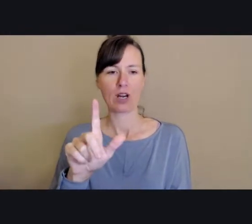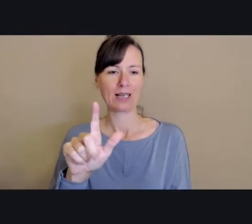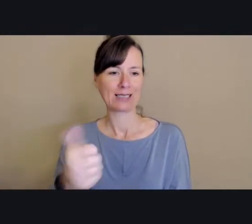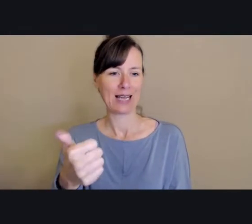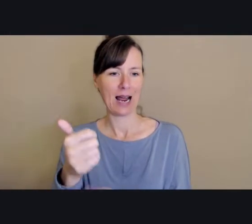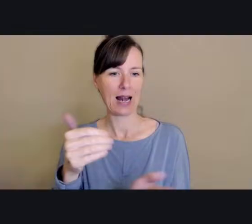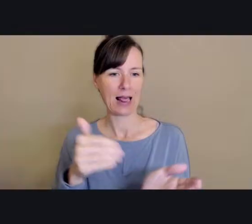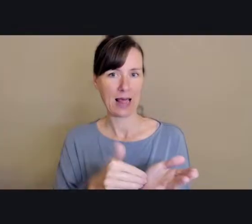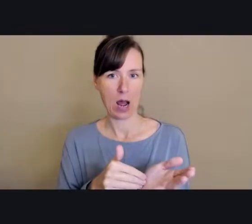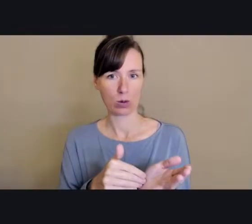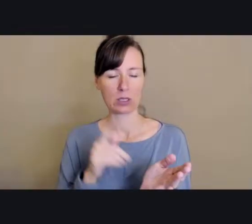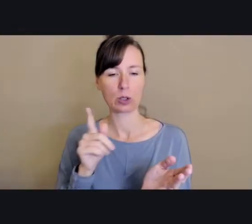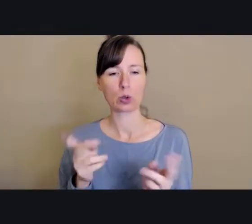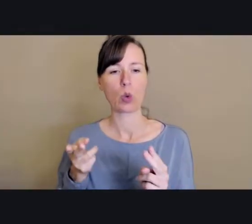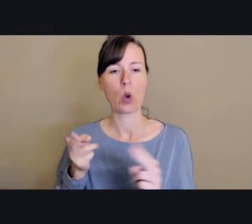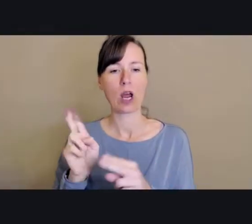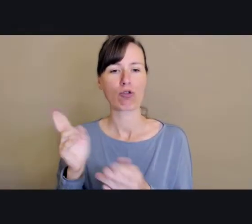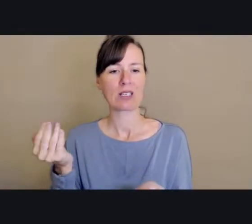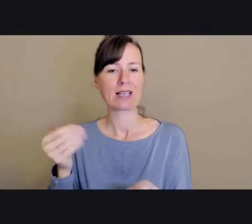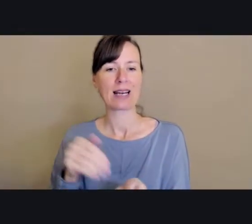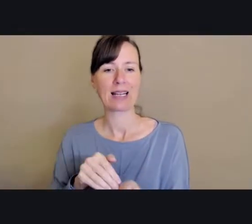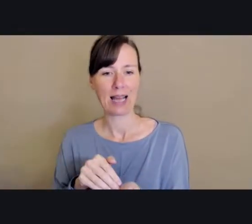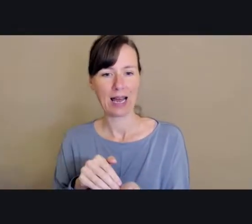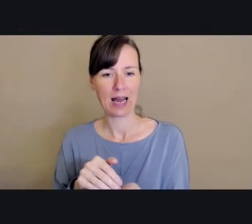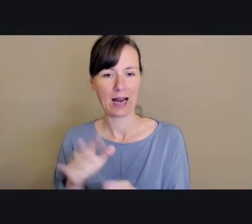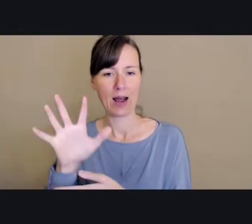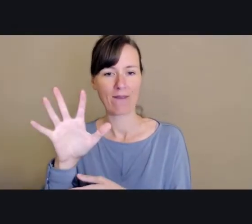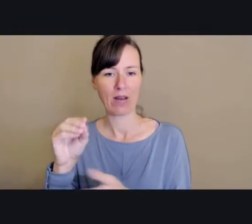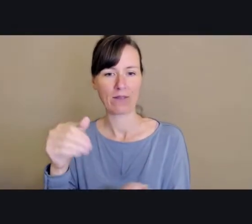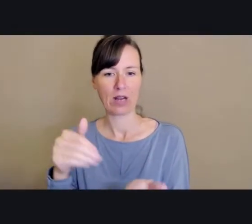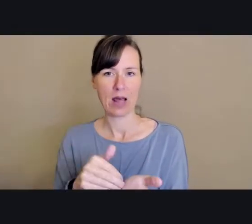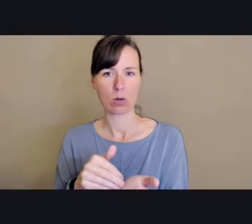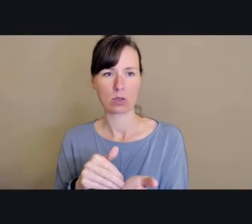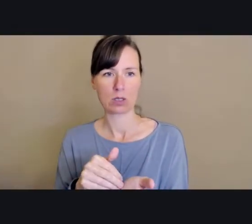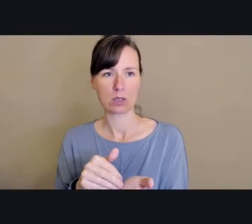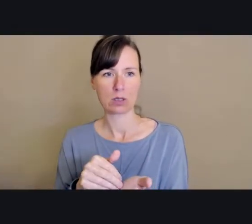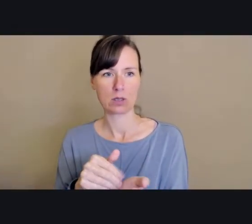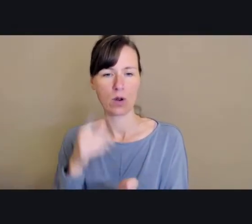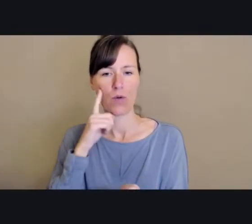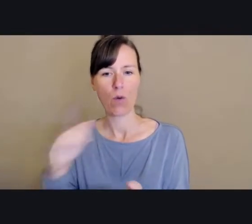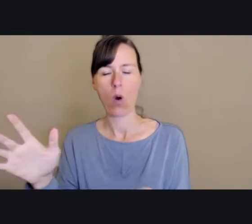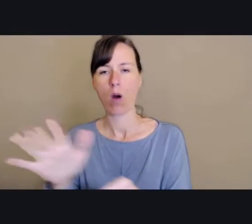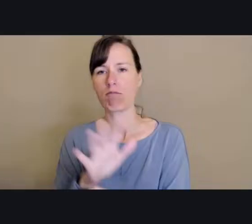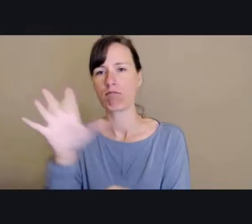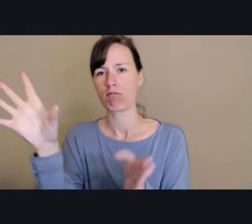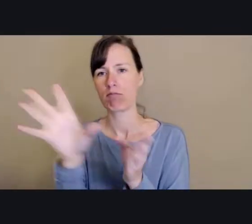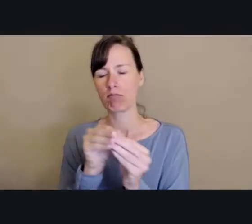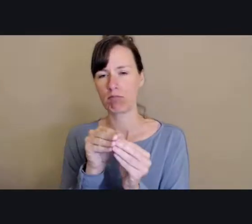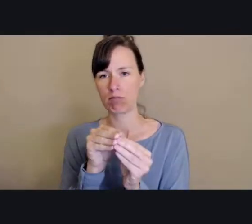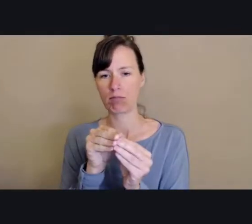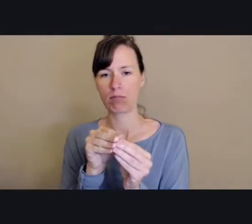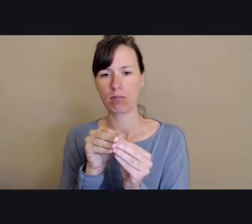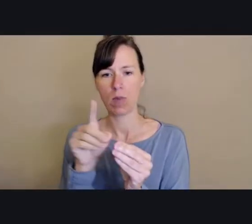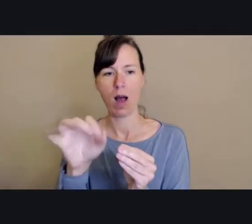to increase it again for 50,000. So to increase it for the total amount of